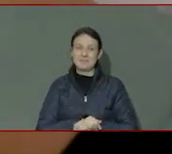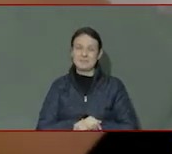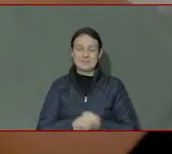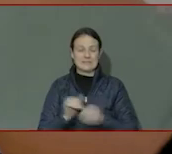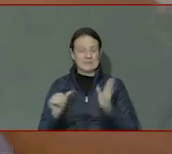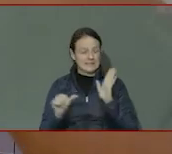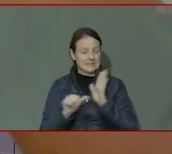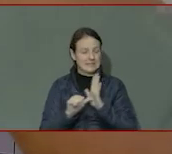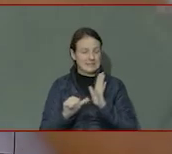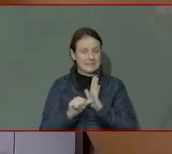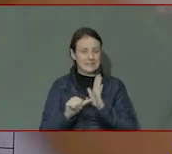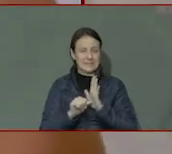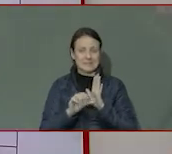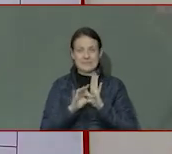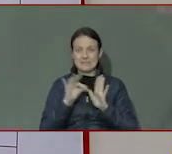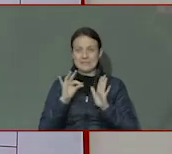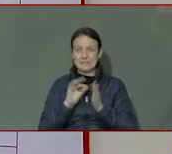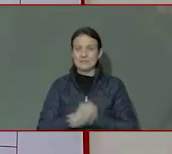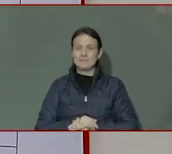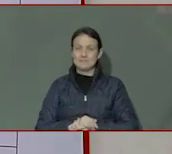Very important.